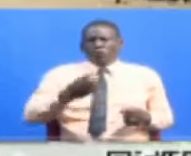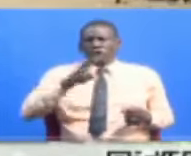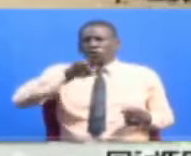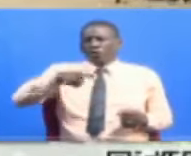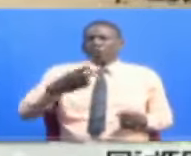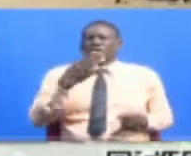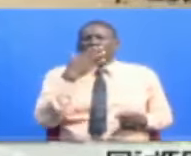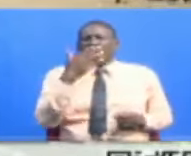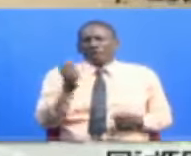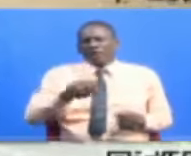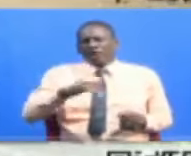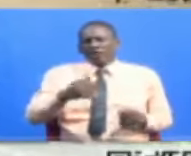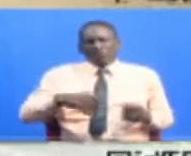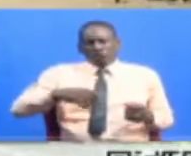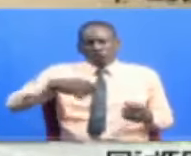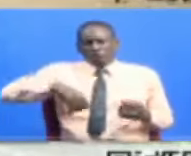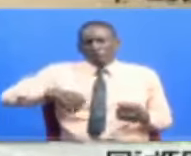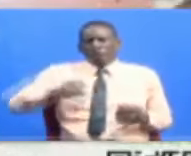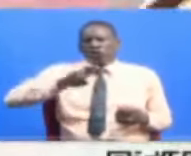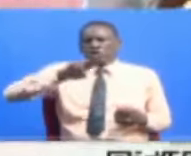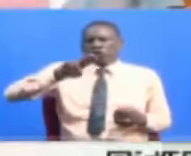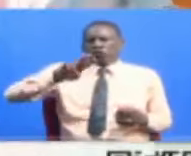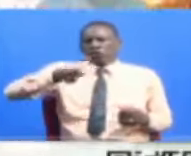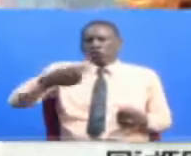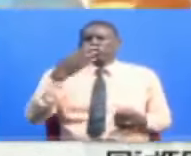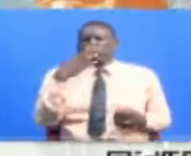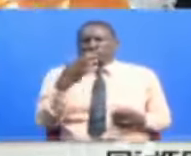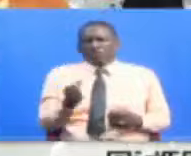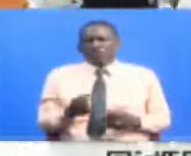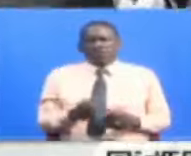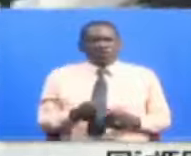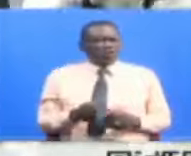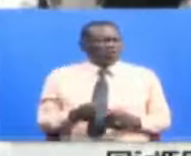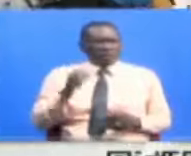23, singina 25, kila mtu akona pei yake.